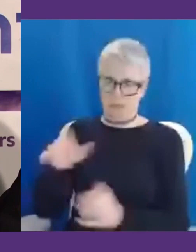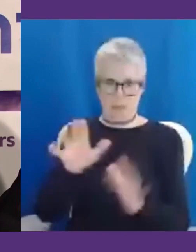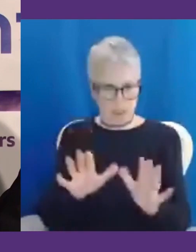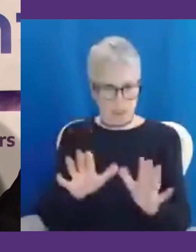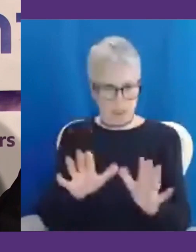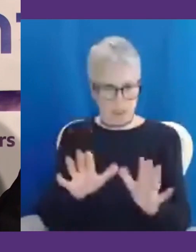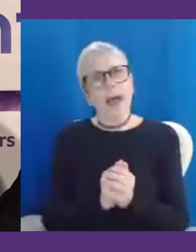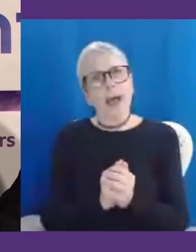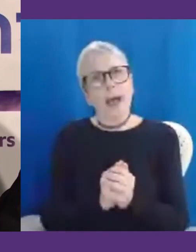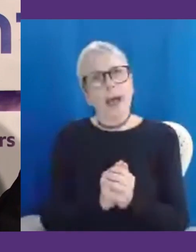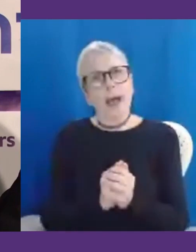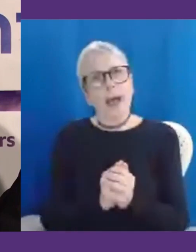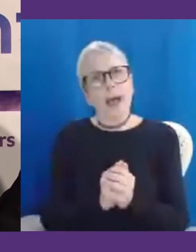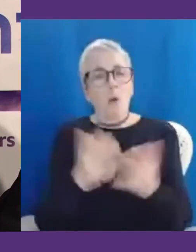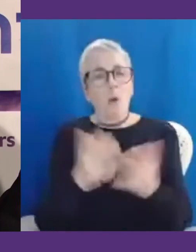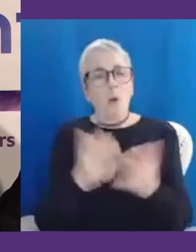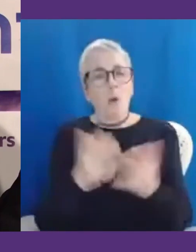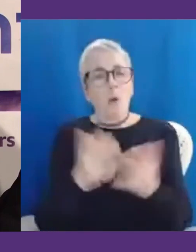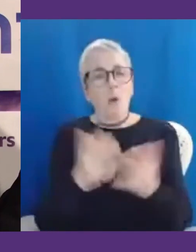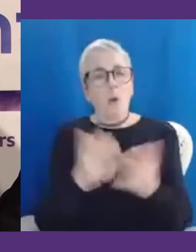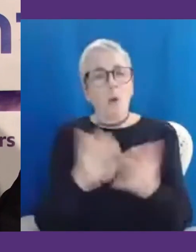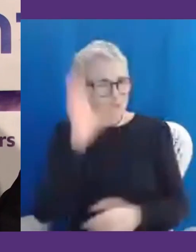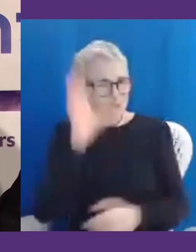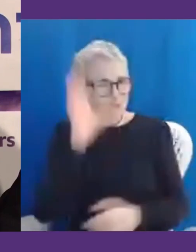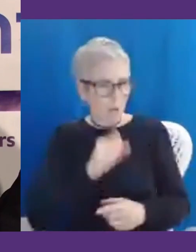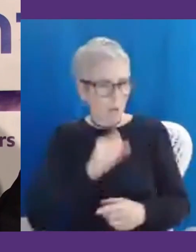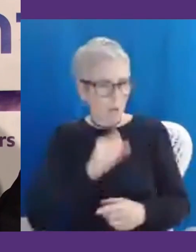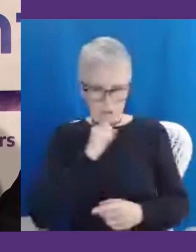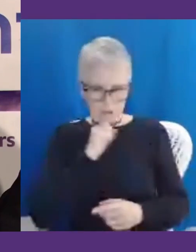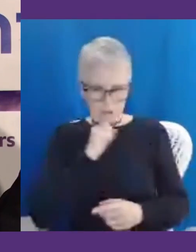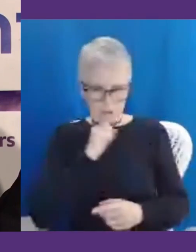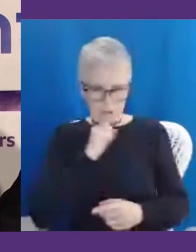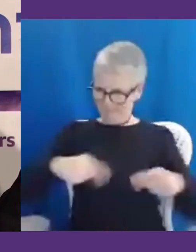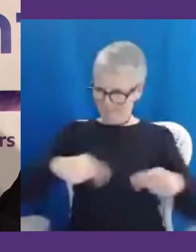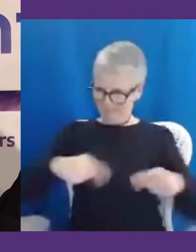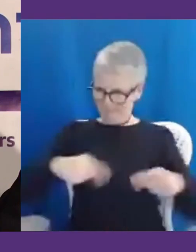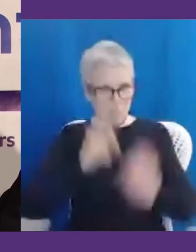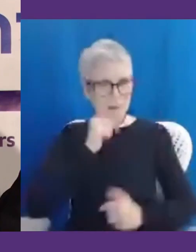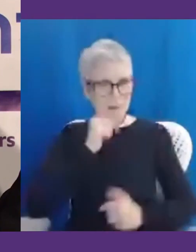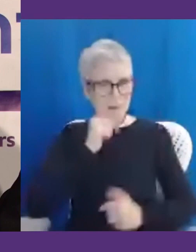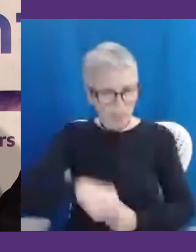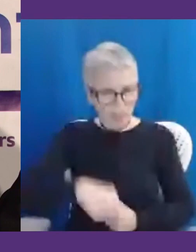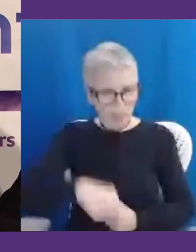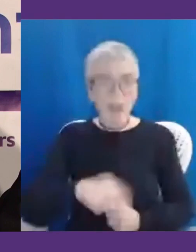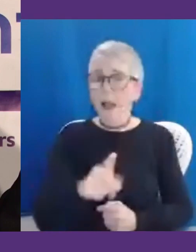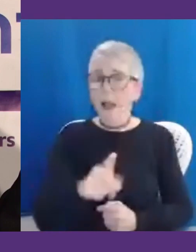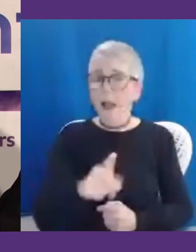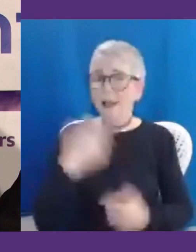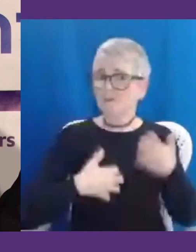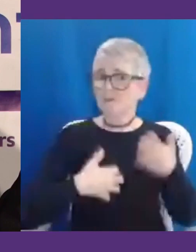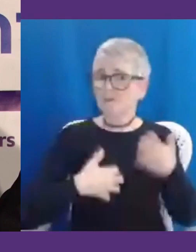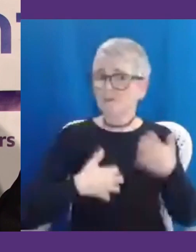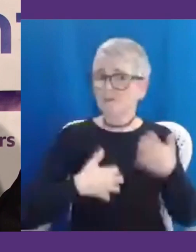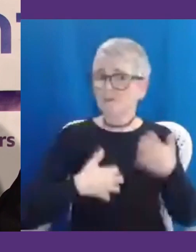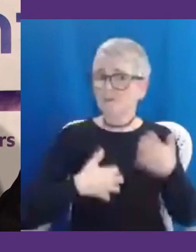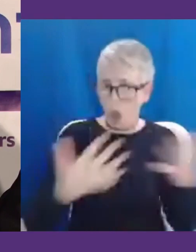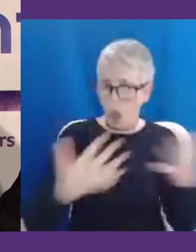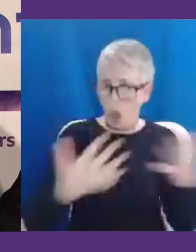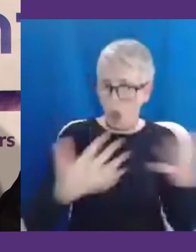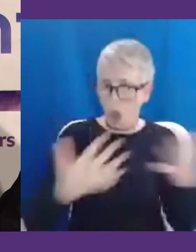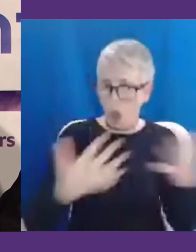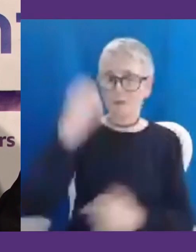obviously. There are a lot of disabled sun readers, interestingly. It's quite highly in the audience. And